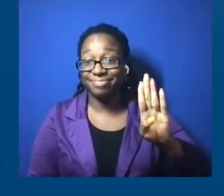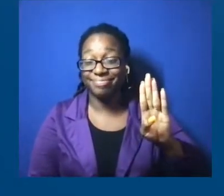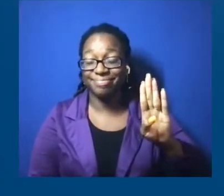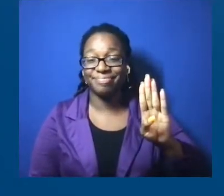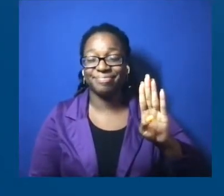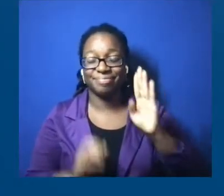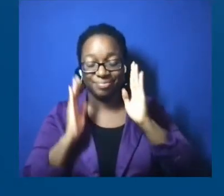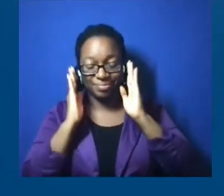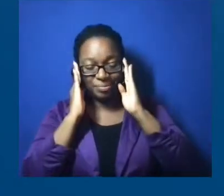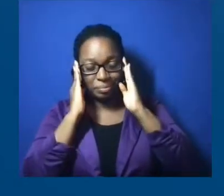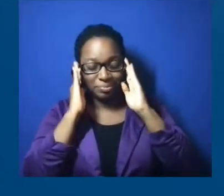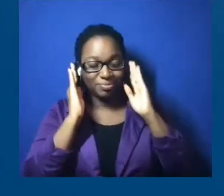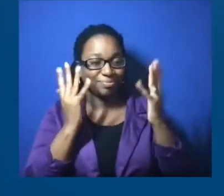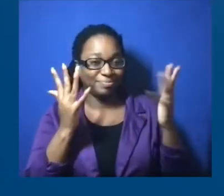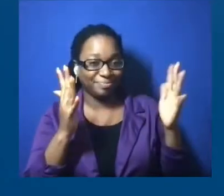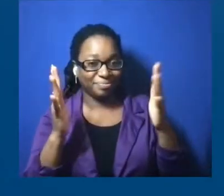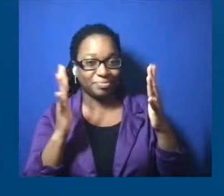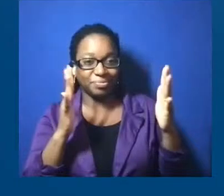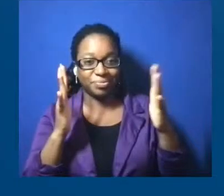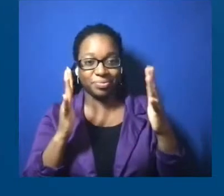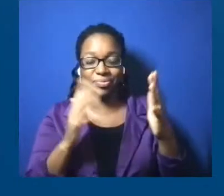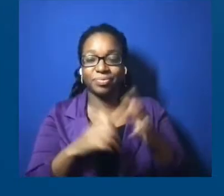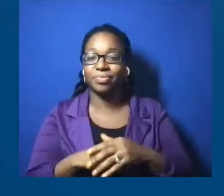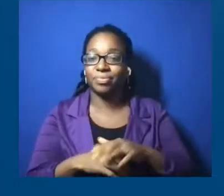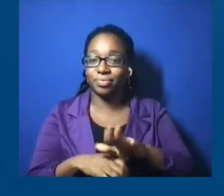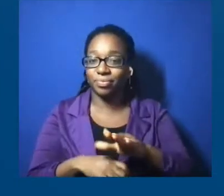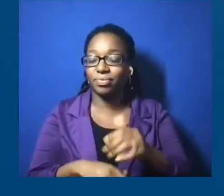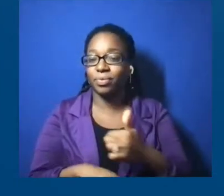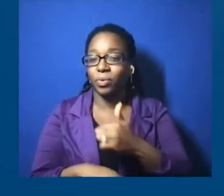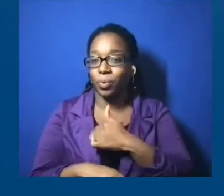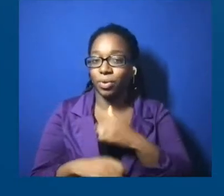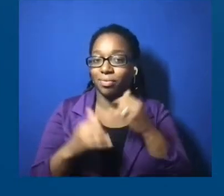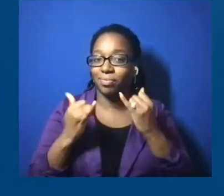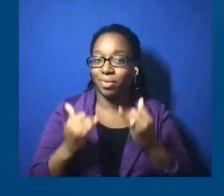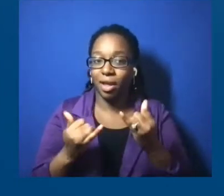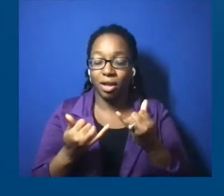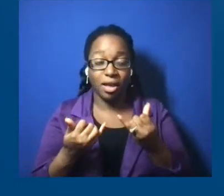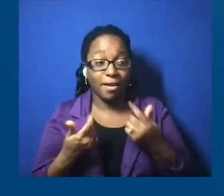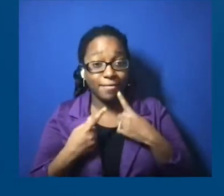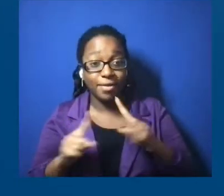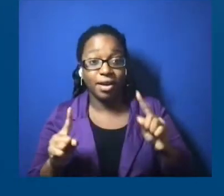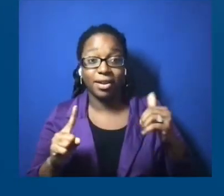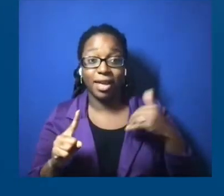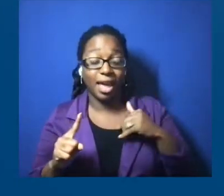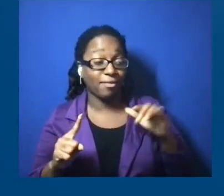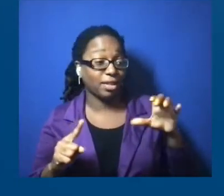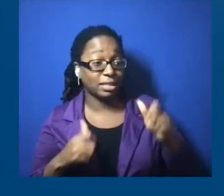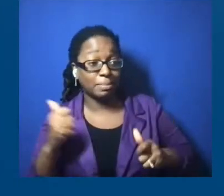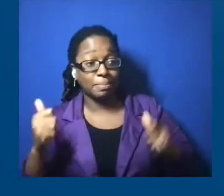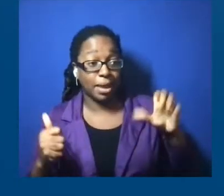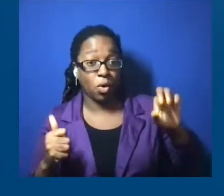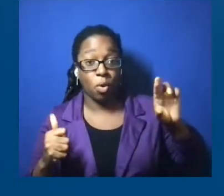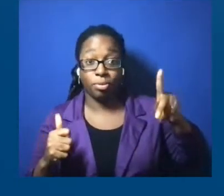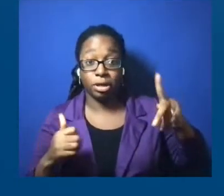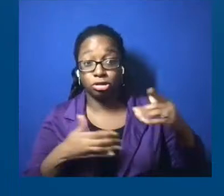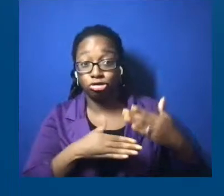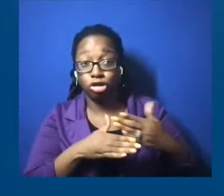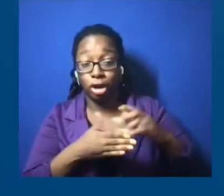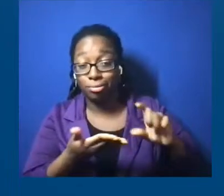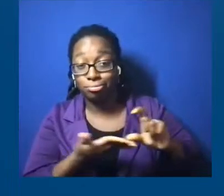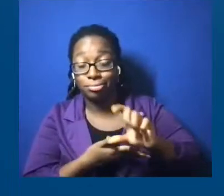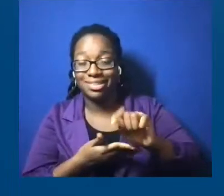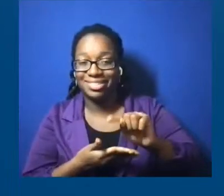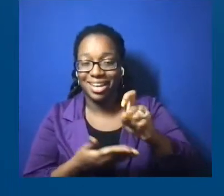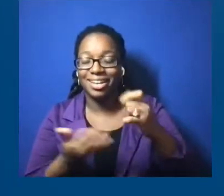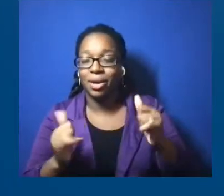And by the way, and because we're finally ensuring corporations begin to pay their fair share, we're giving Medicare the power to negotiate drug